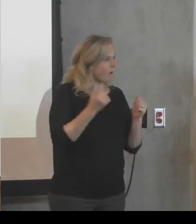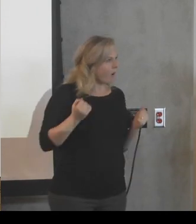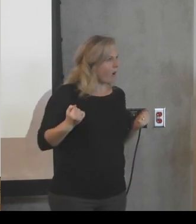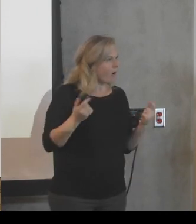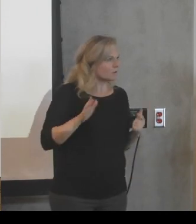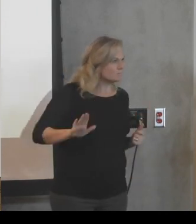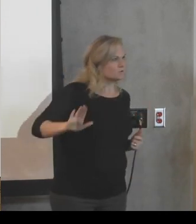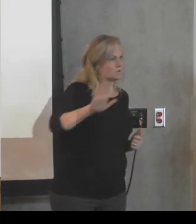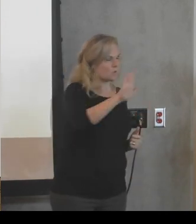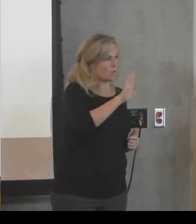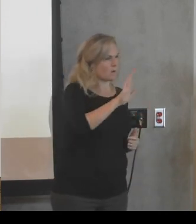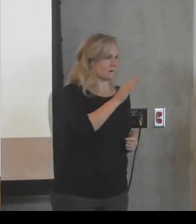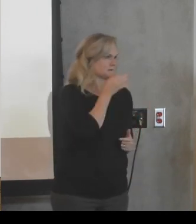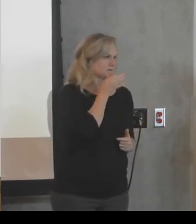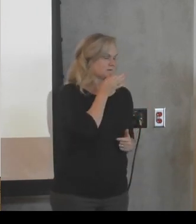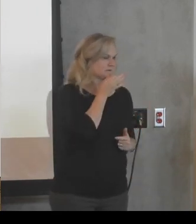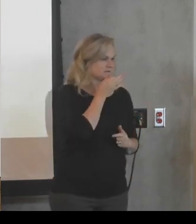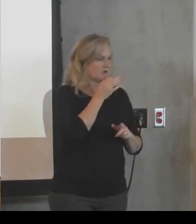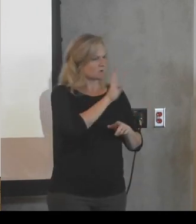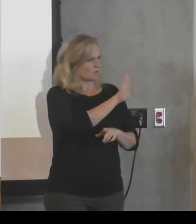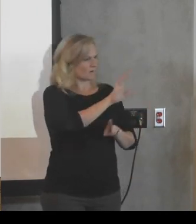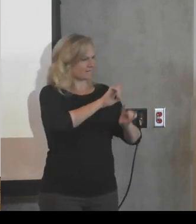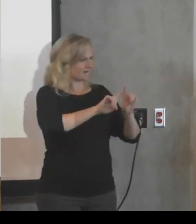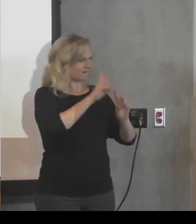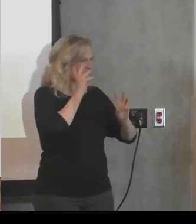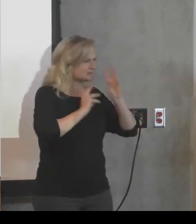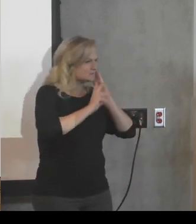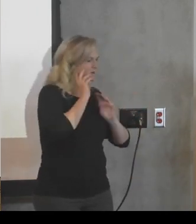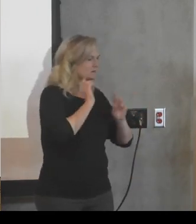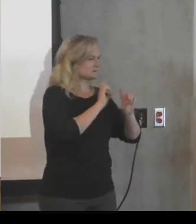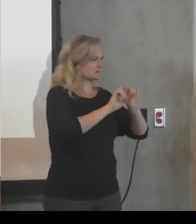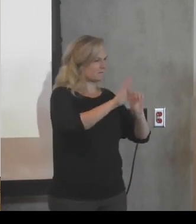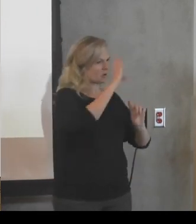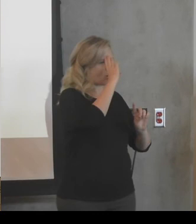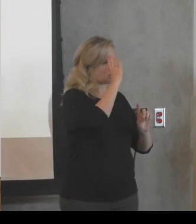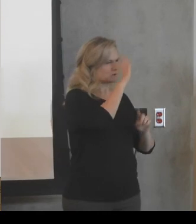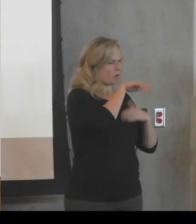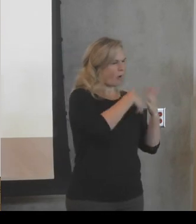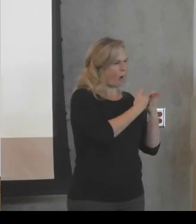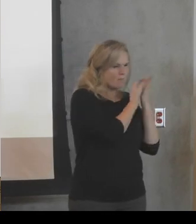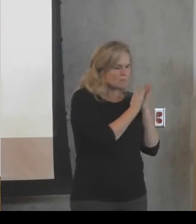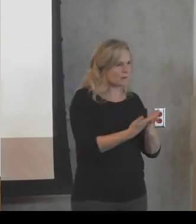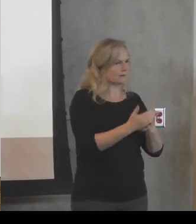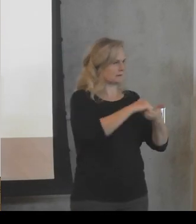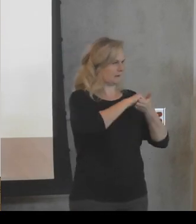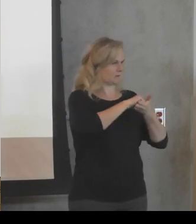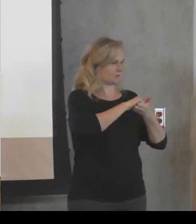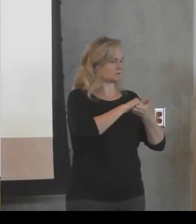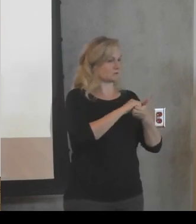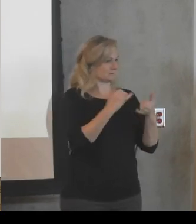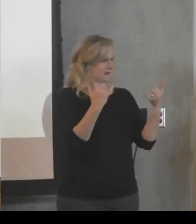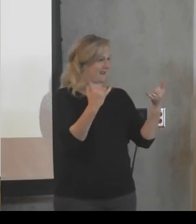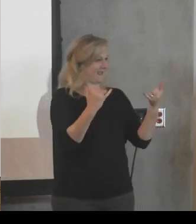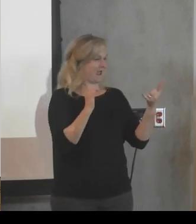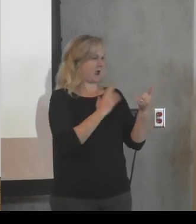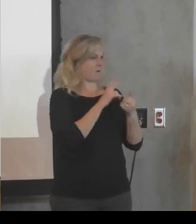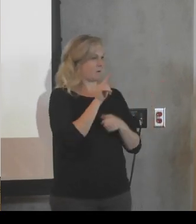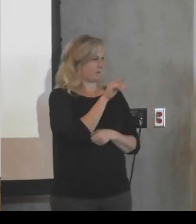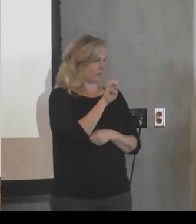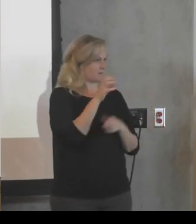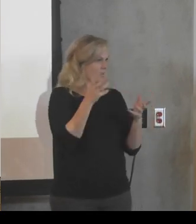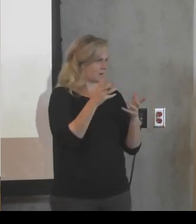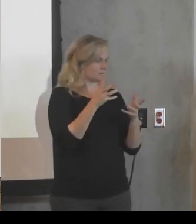different experiences and different knowledge to the table. So that's our theme today, is collaboration.